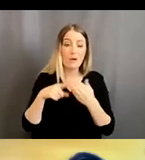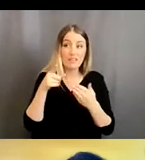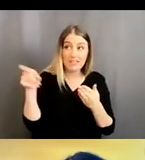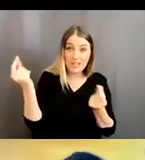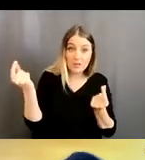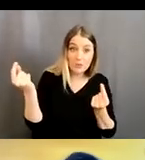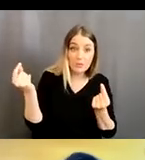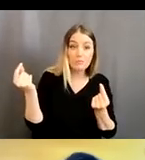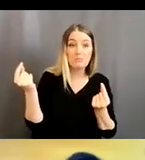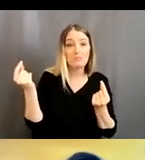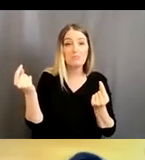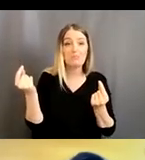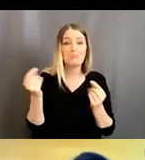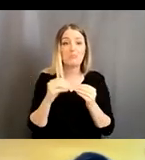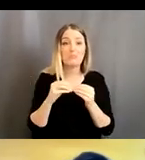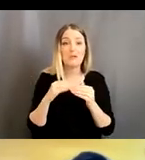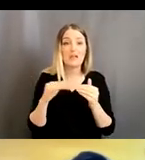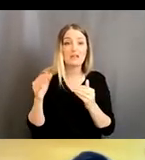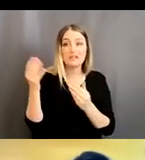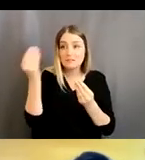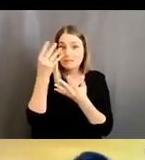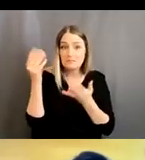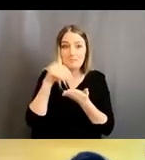beyond just collecting information.